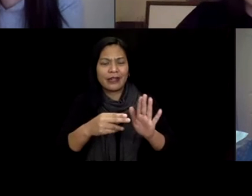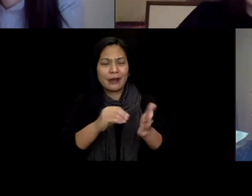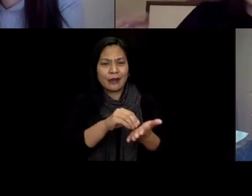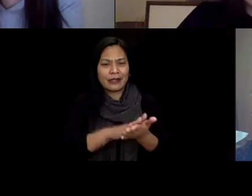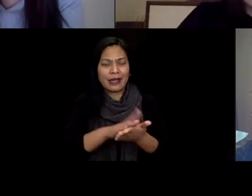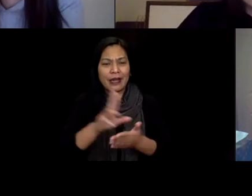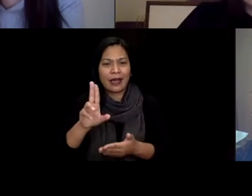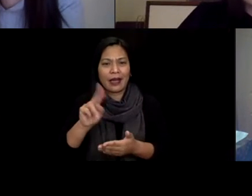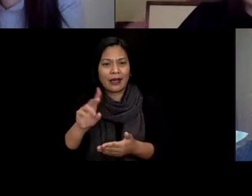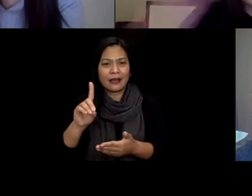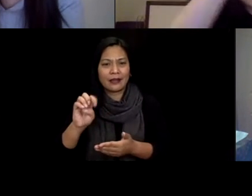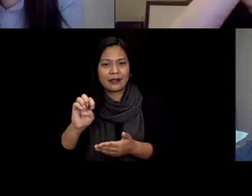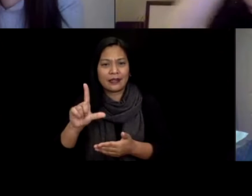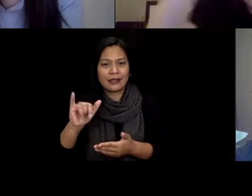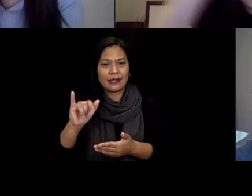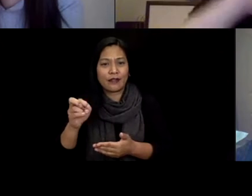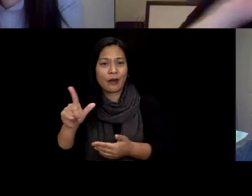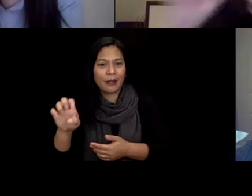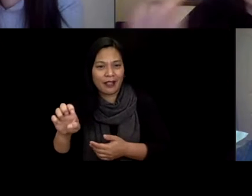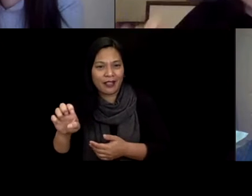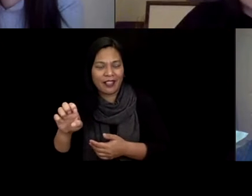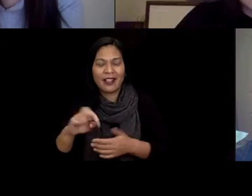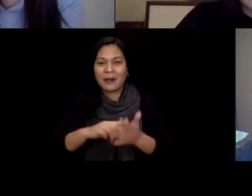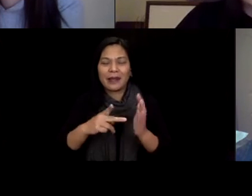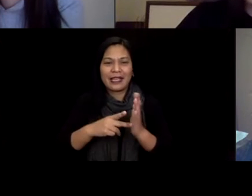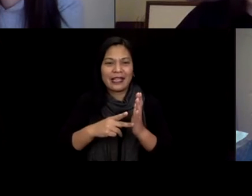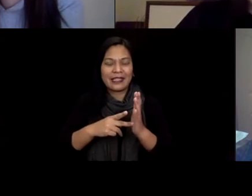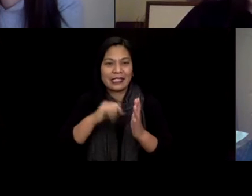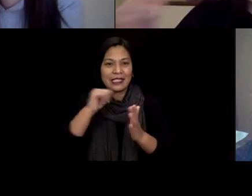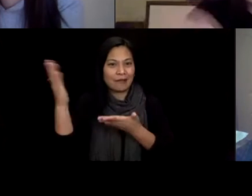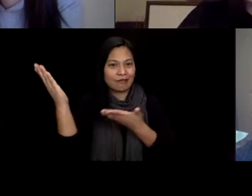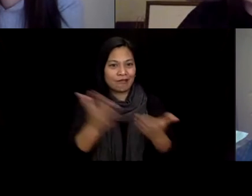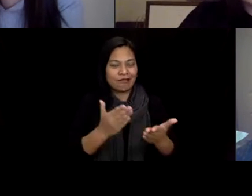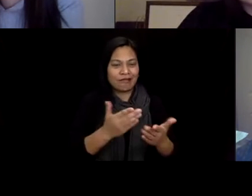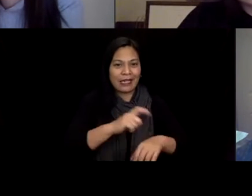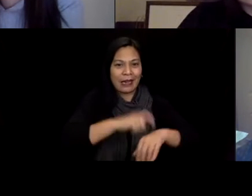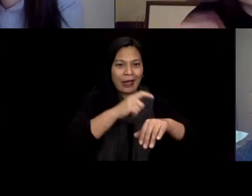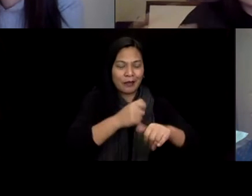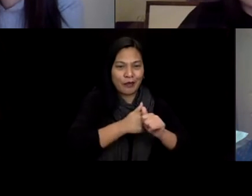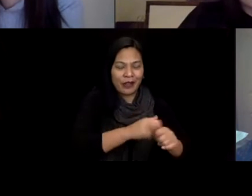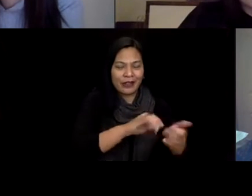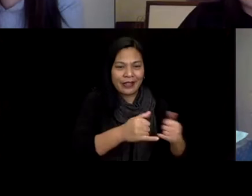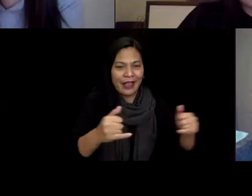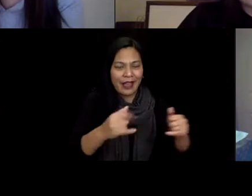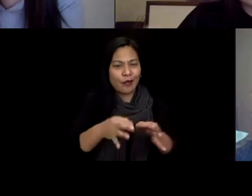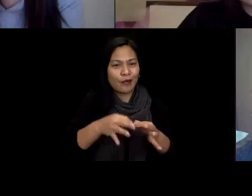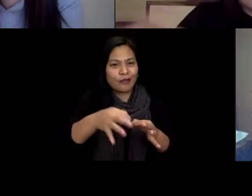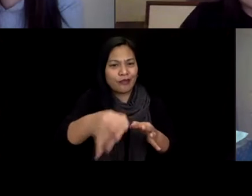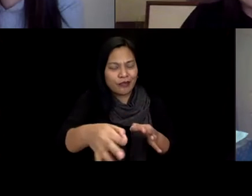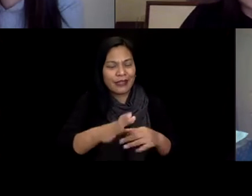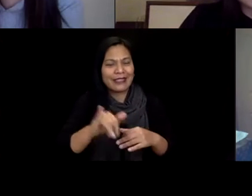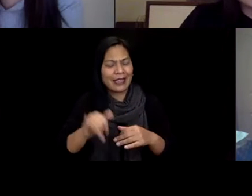or you took a tour with us, you just see the word undeliverable 6 times. And because we had actually reframed